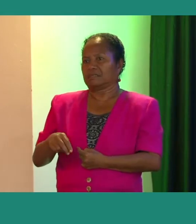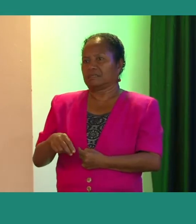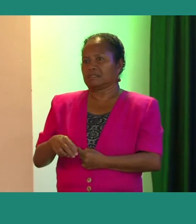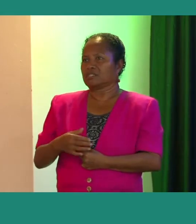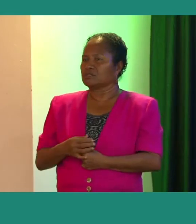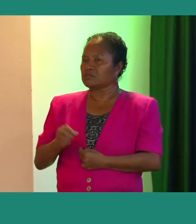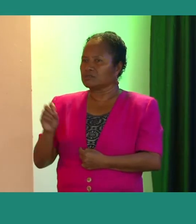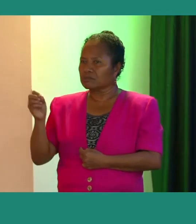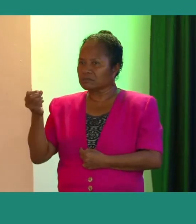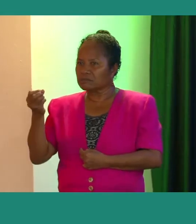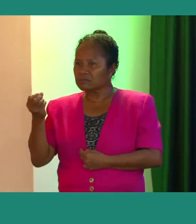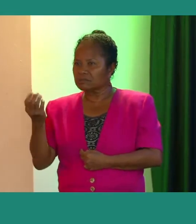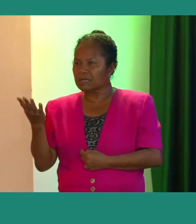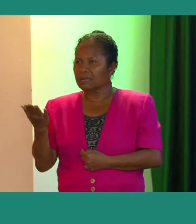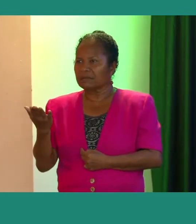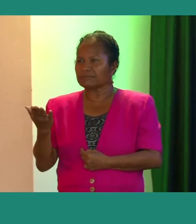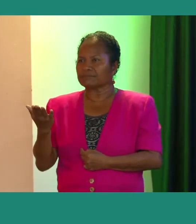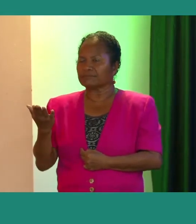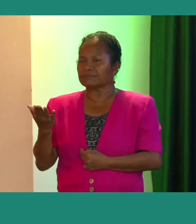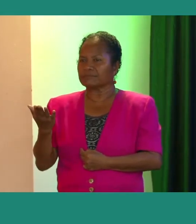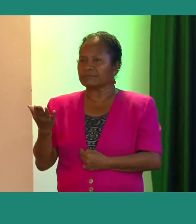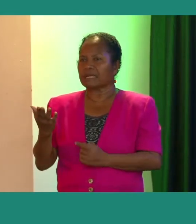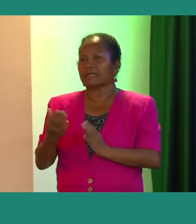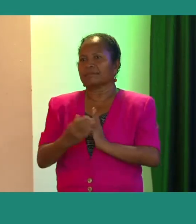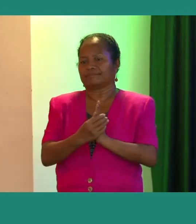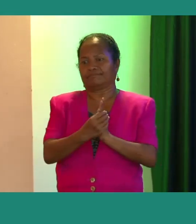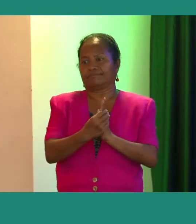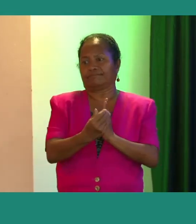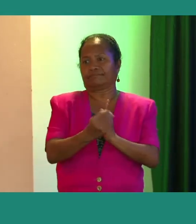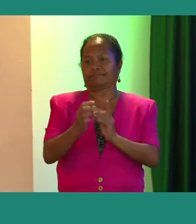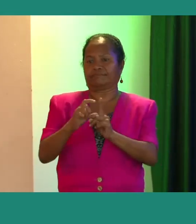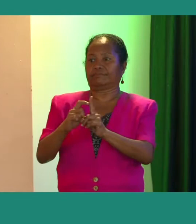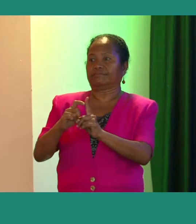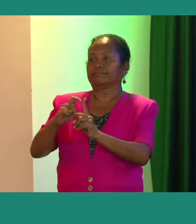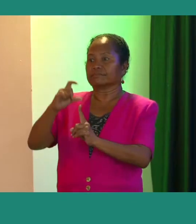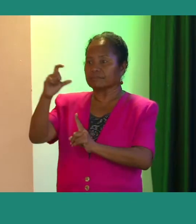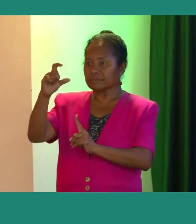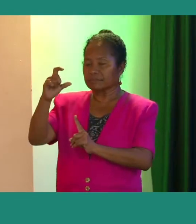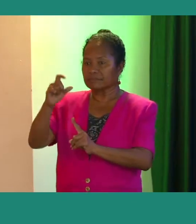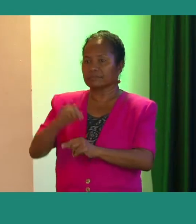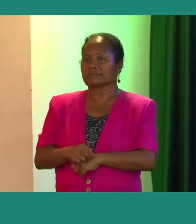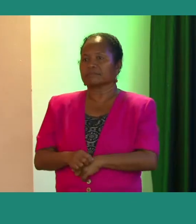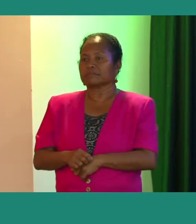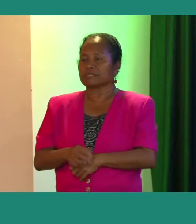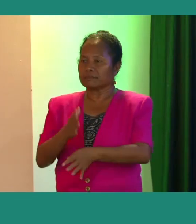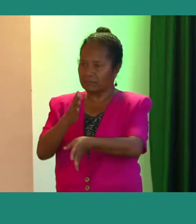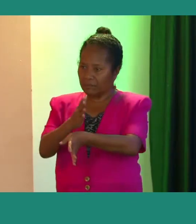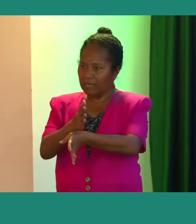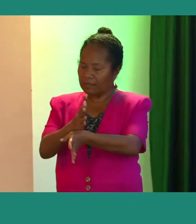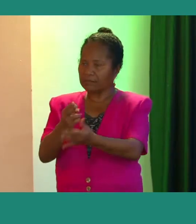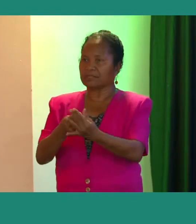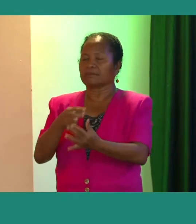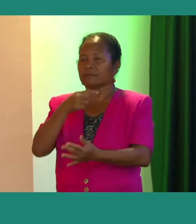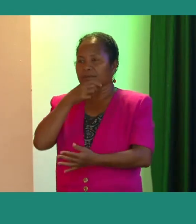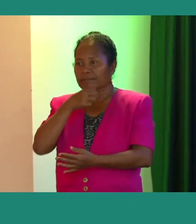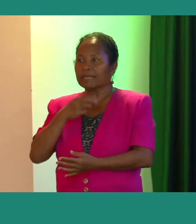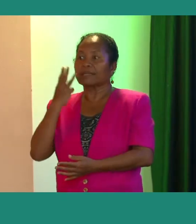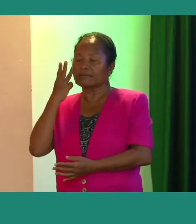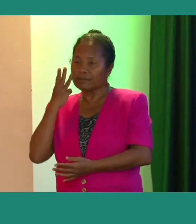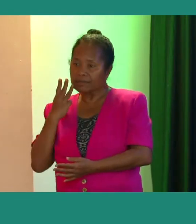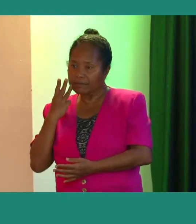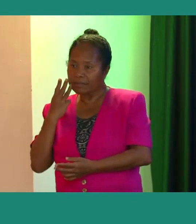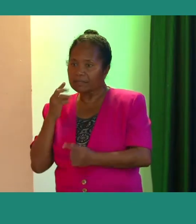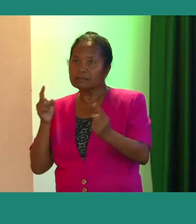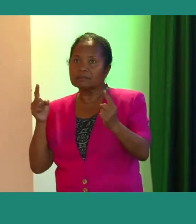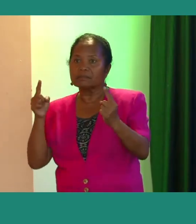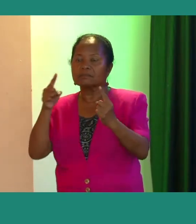transparent. They need to have talent development opportunities for both men and women. Set targets. It's so important